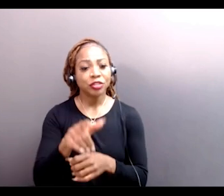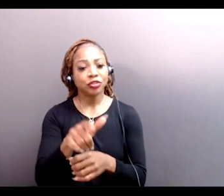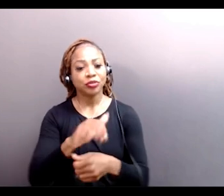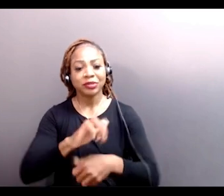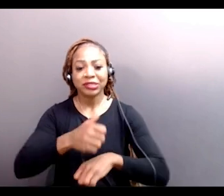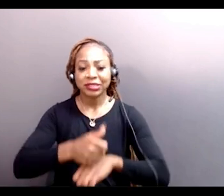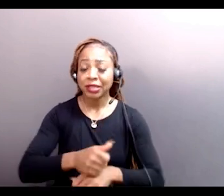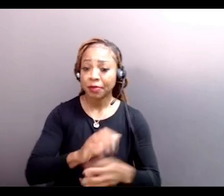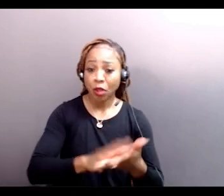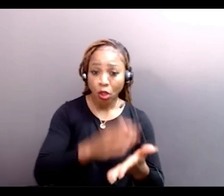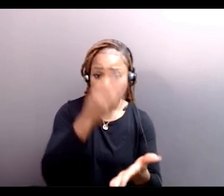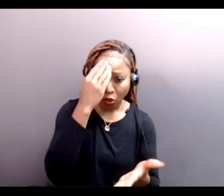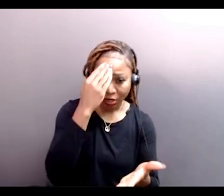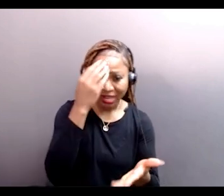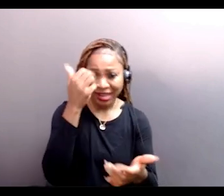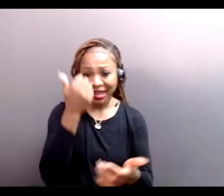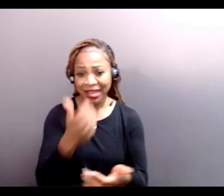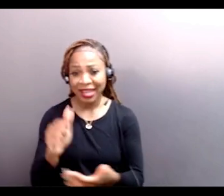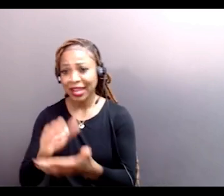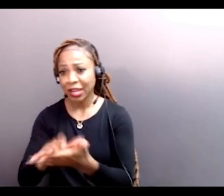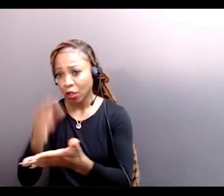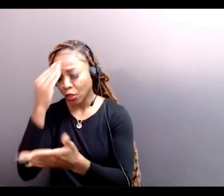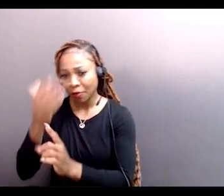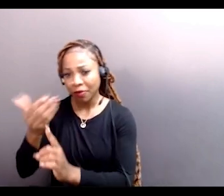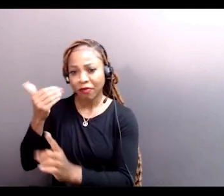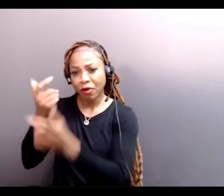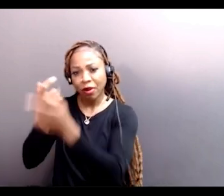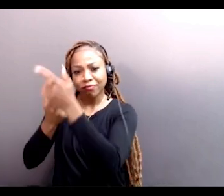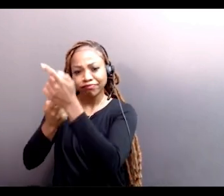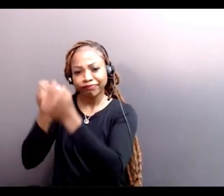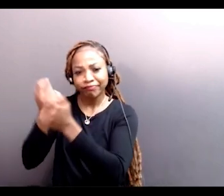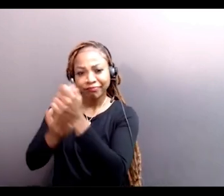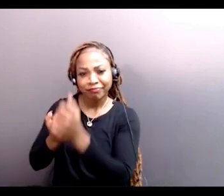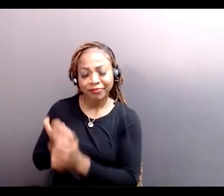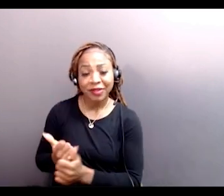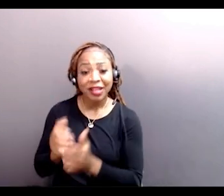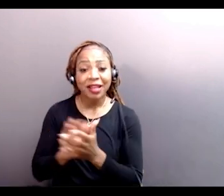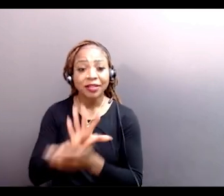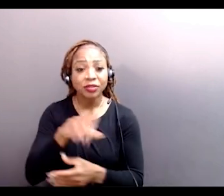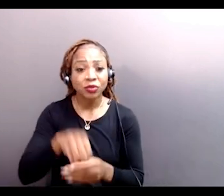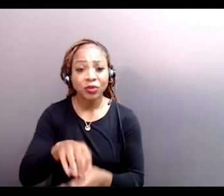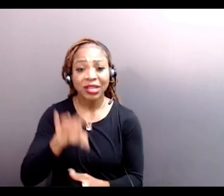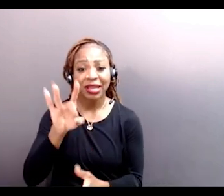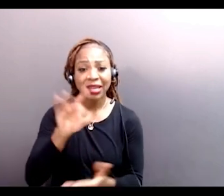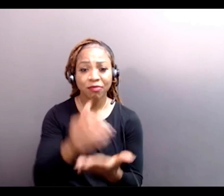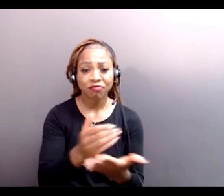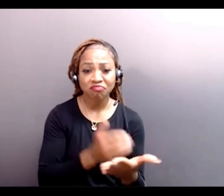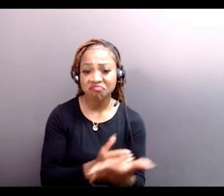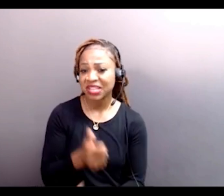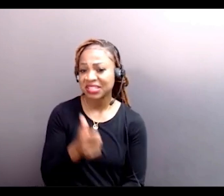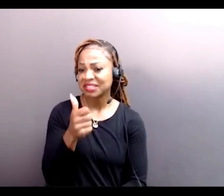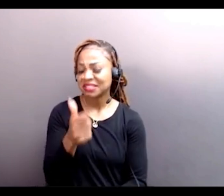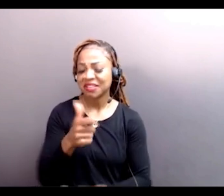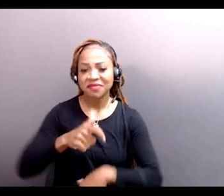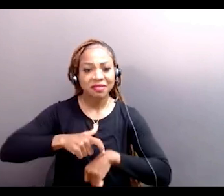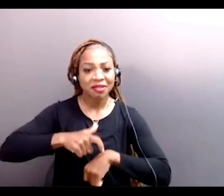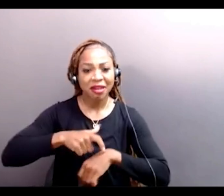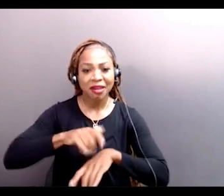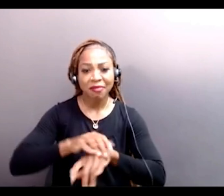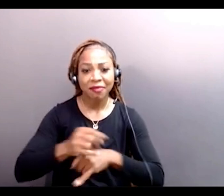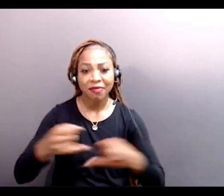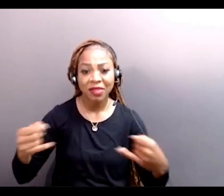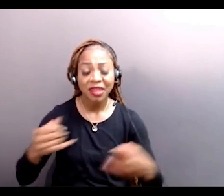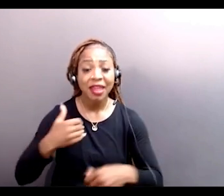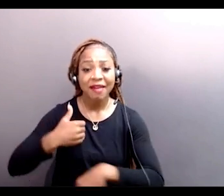support learning and unlearning in this work. It includes 8 modules. It is self-paced, it's online. We have